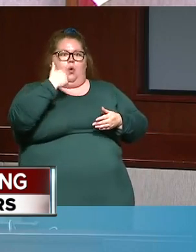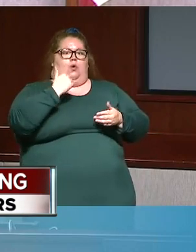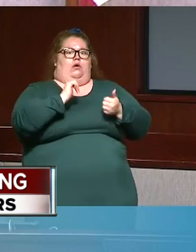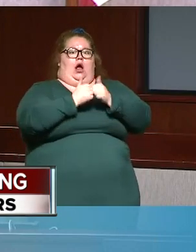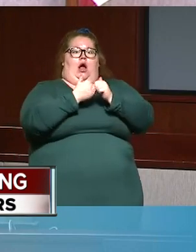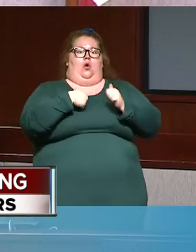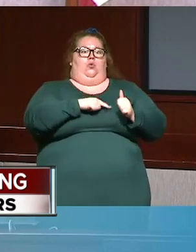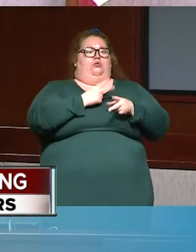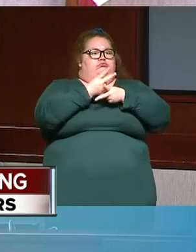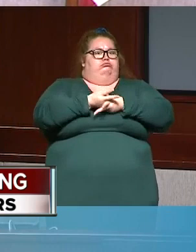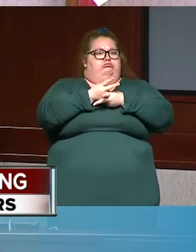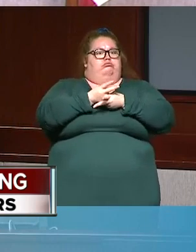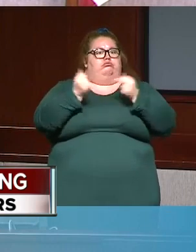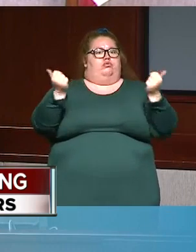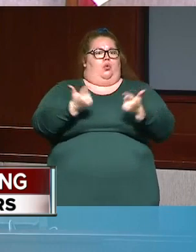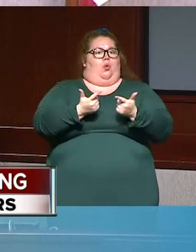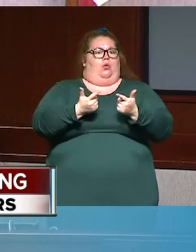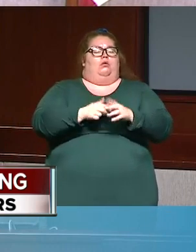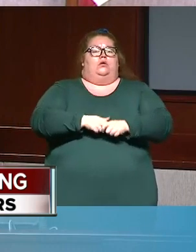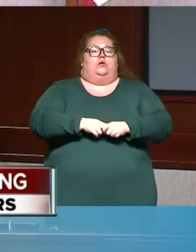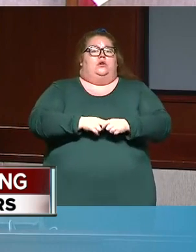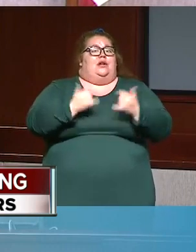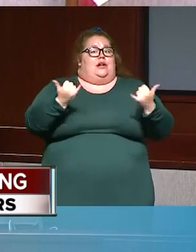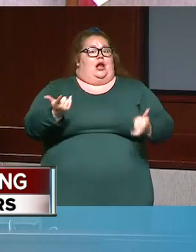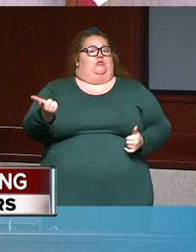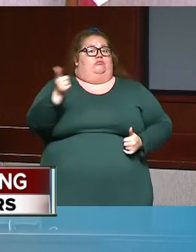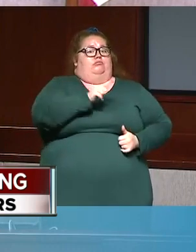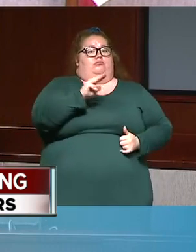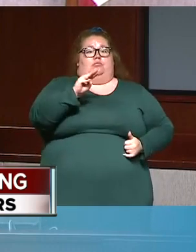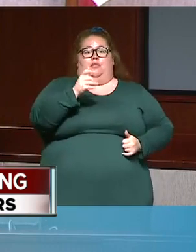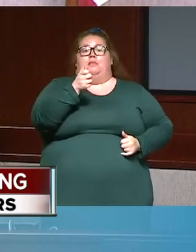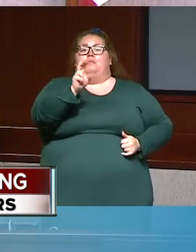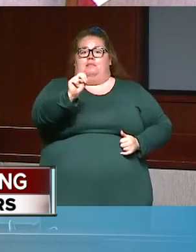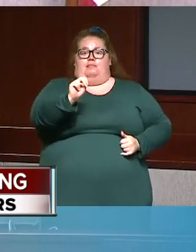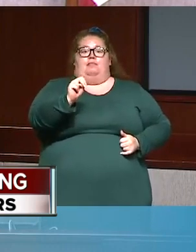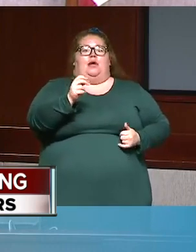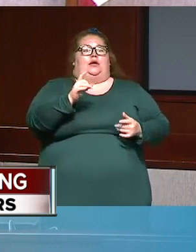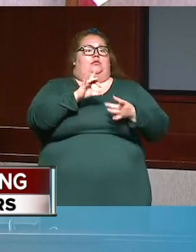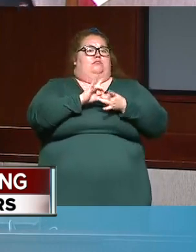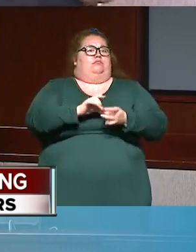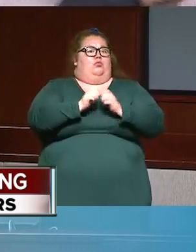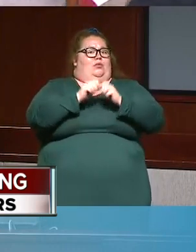any of your questions that you have. With that, though, I'm going to turn it back to Megan to talk about testing.